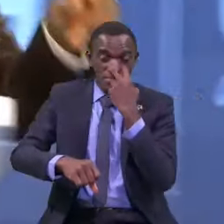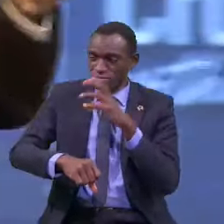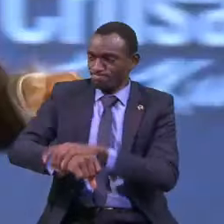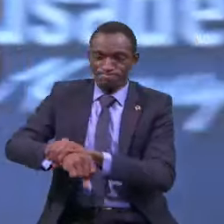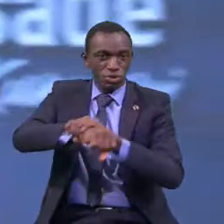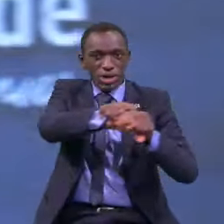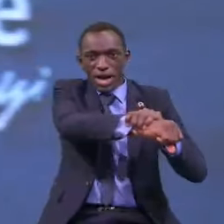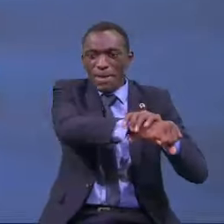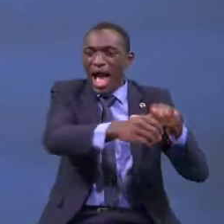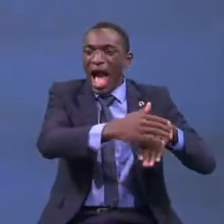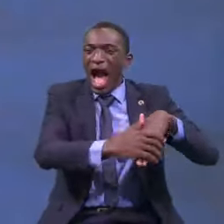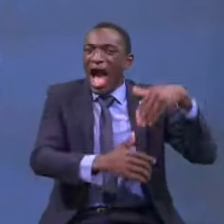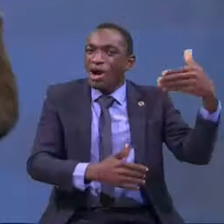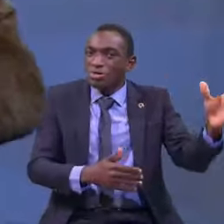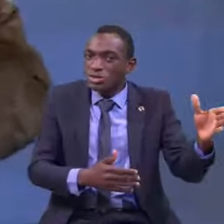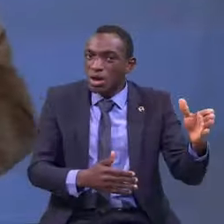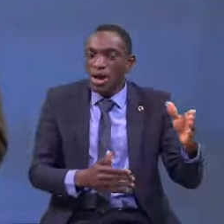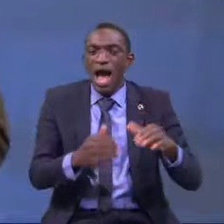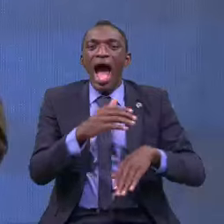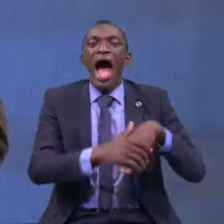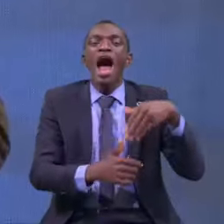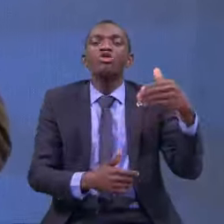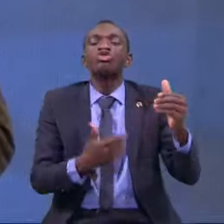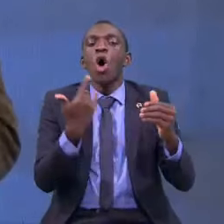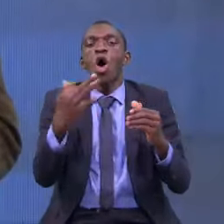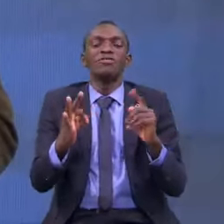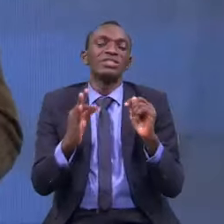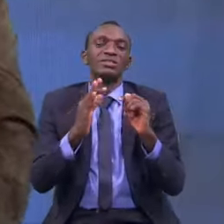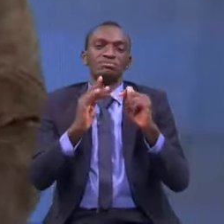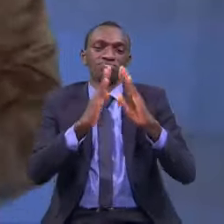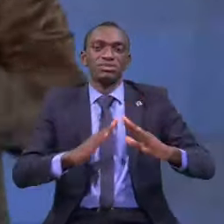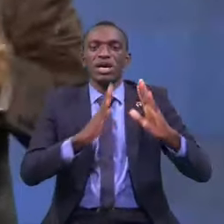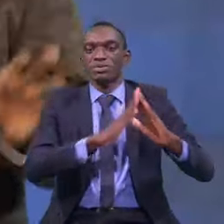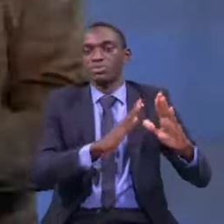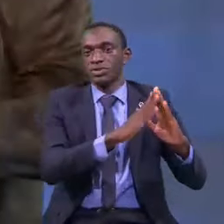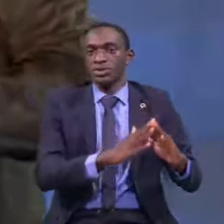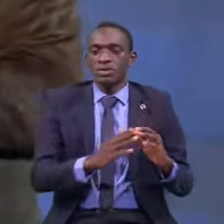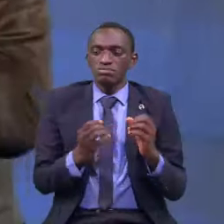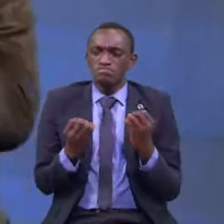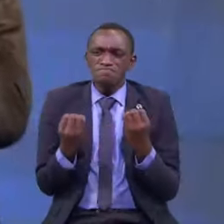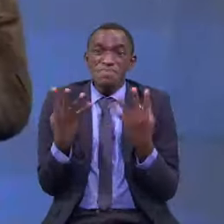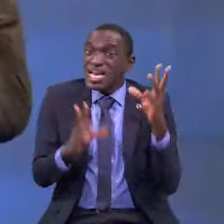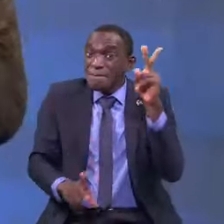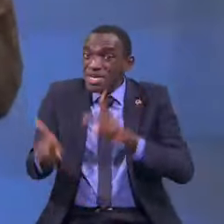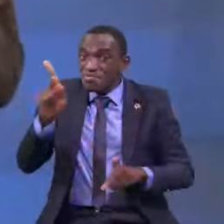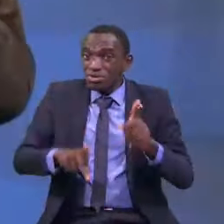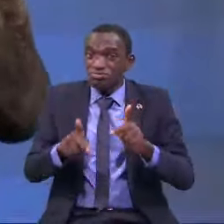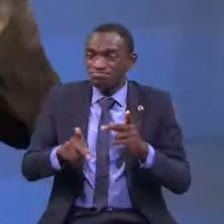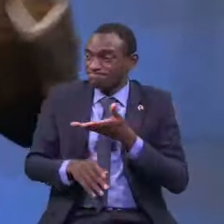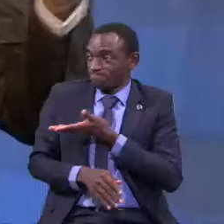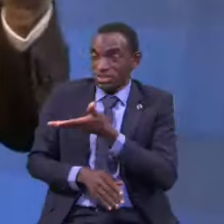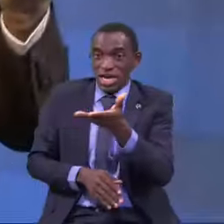him out. Out of the town. There were many people that